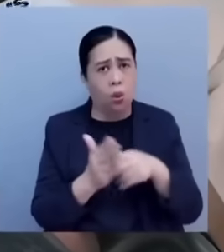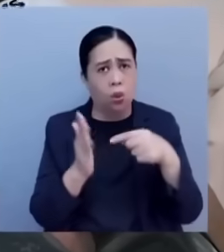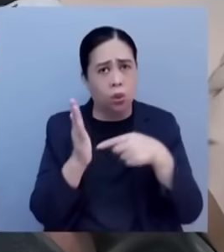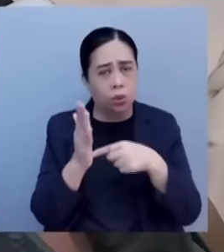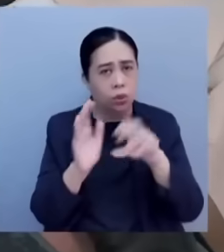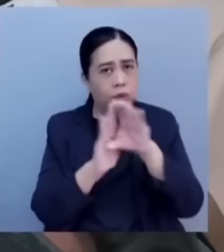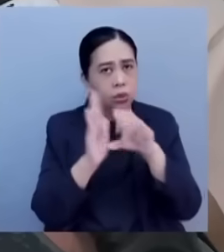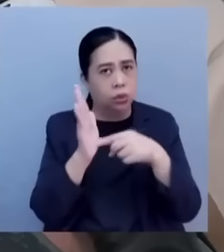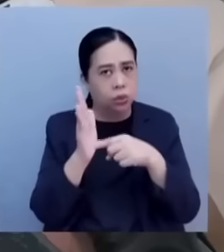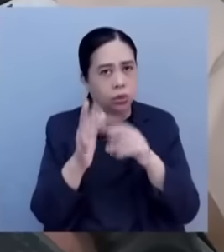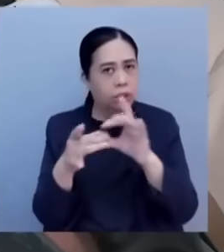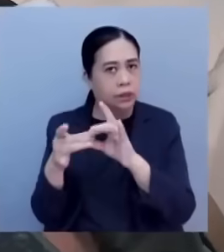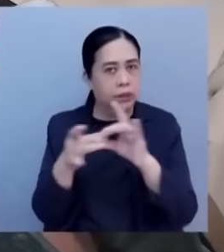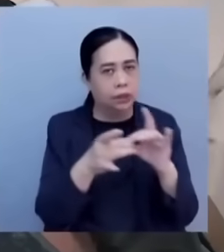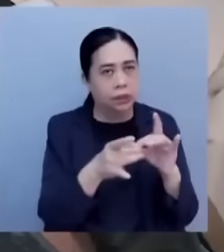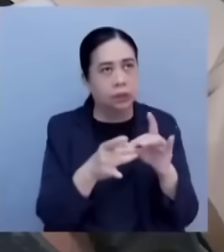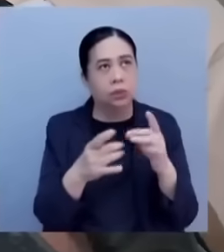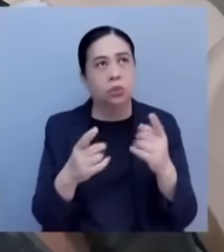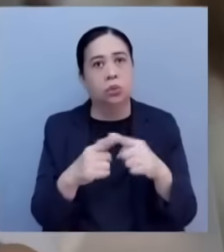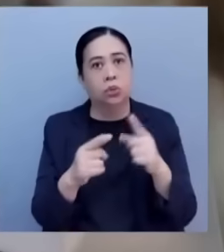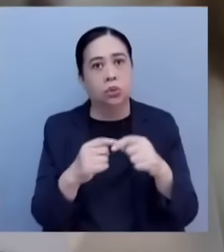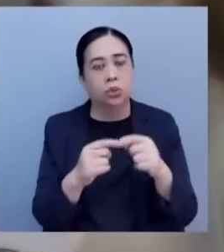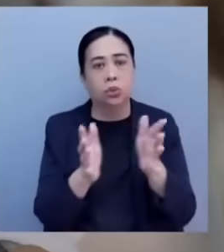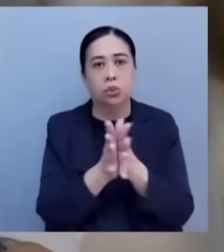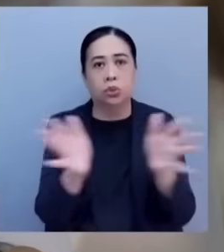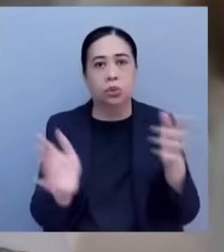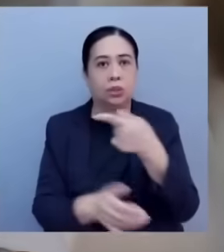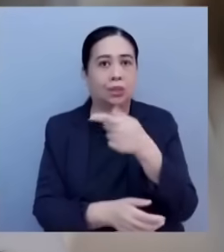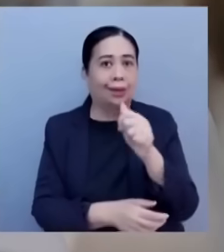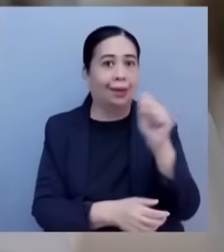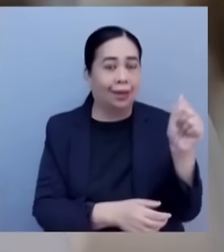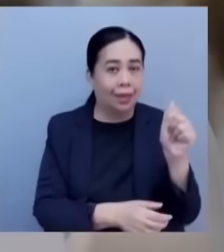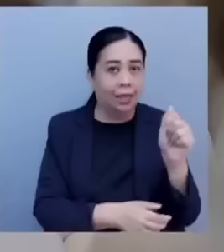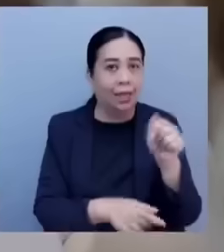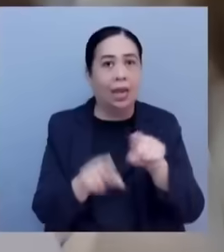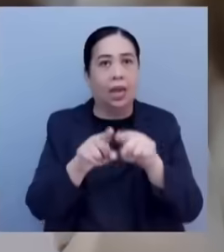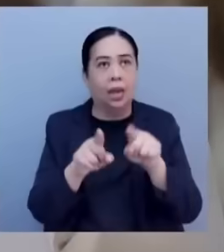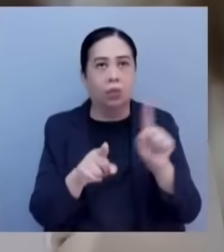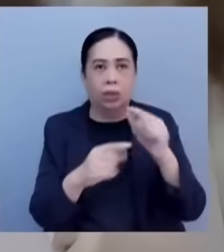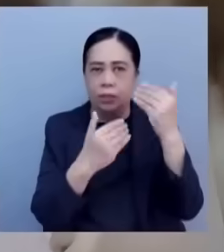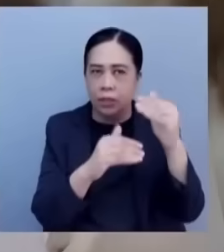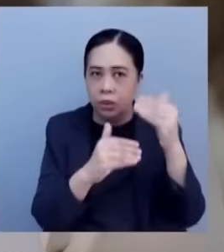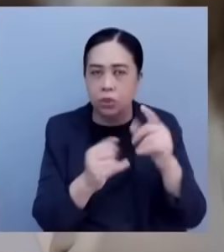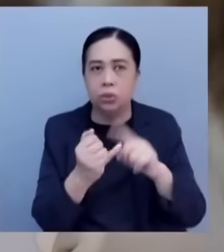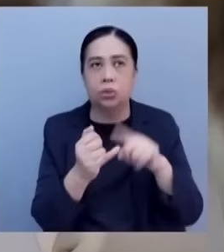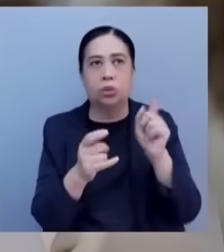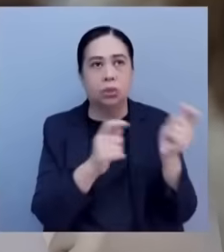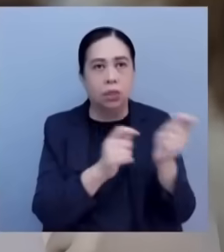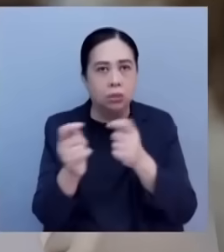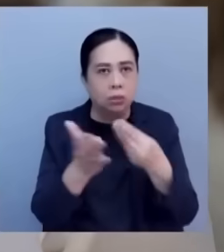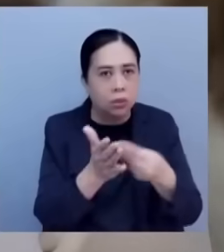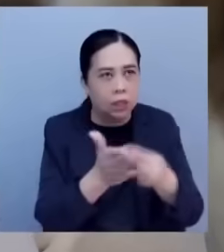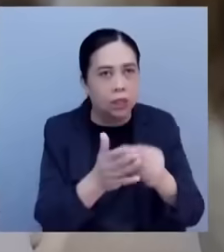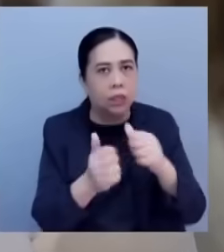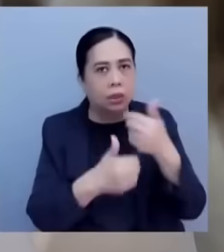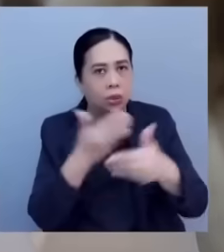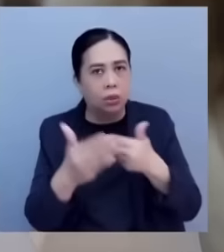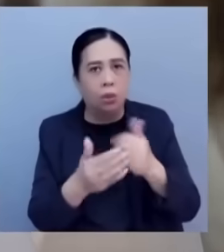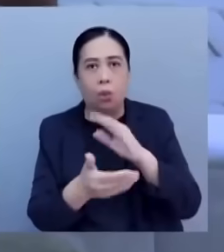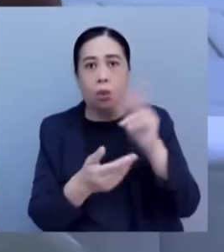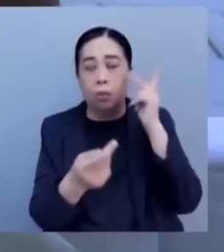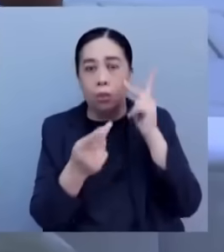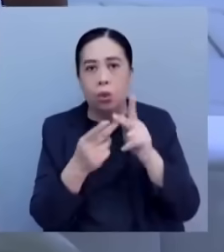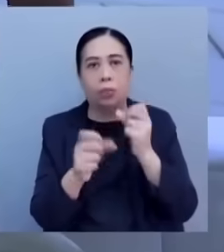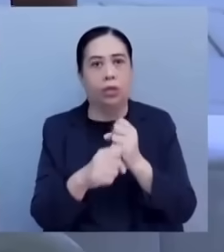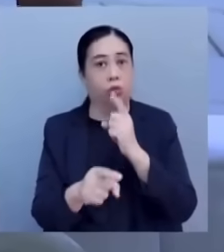Constitution relating to the General Appropriations Act, the limitation on transfers, they are all intended to